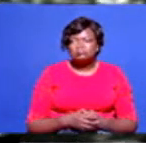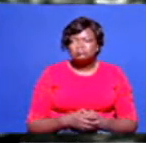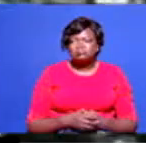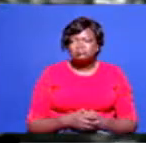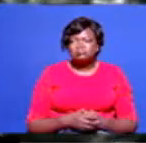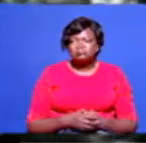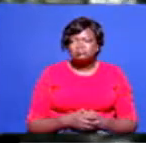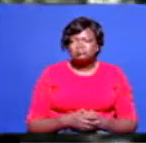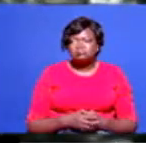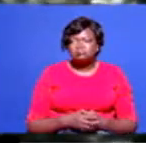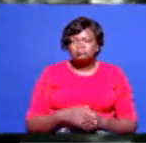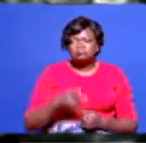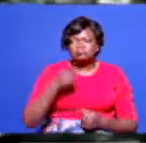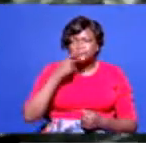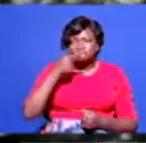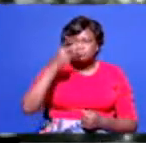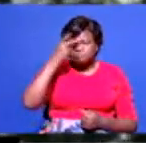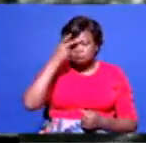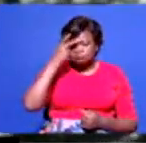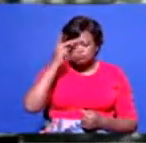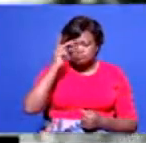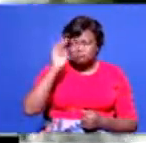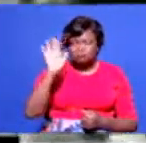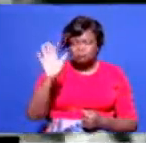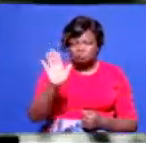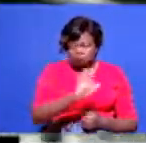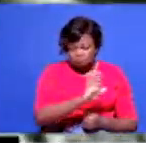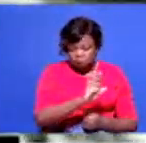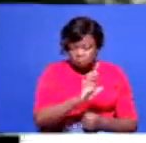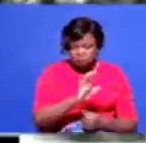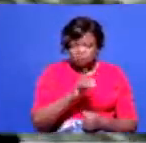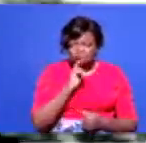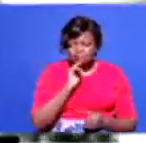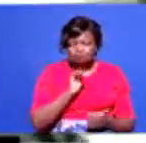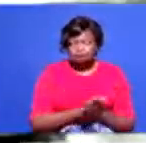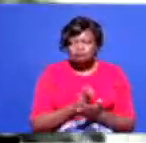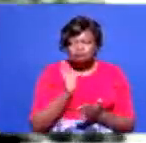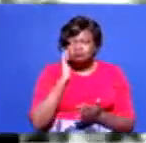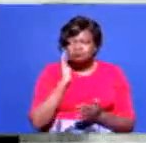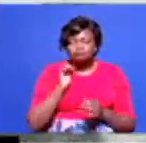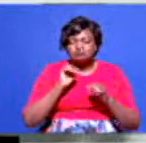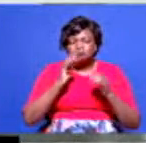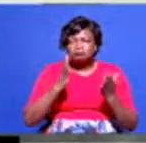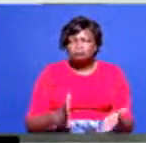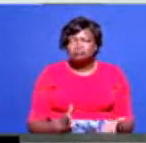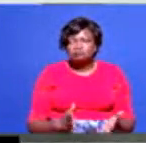His parents, Kibaki Gathanji and Teresia Wanjiku, were peasant farmers.